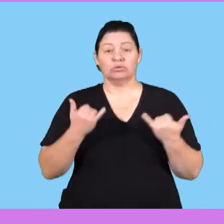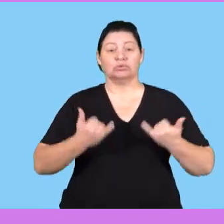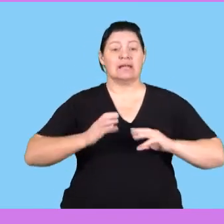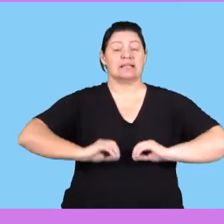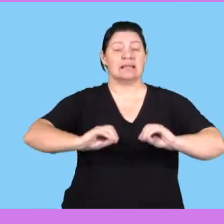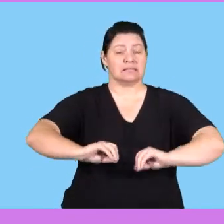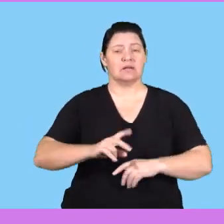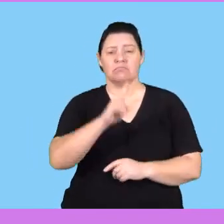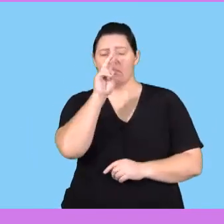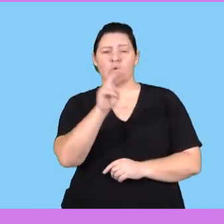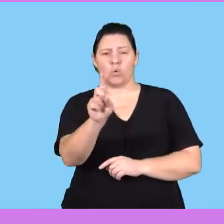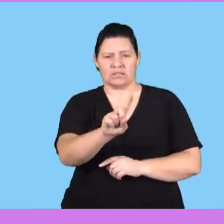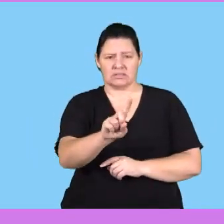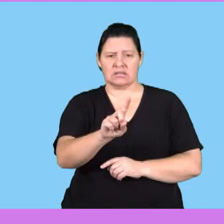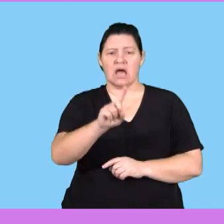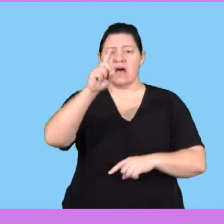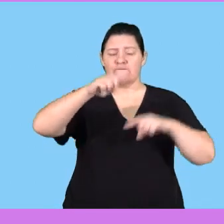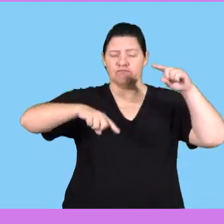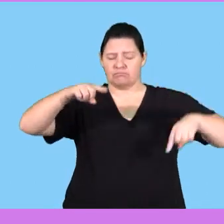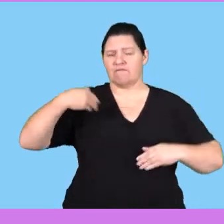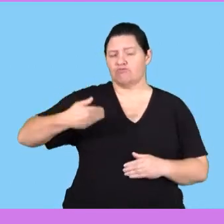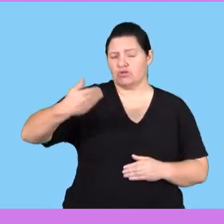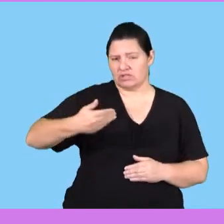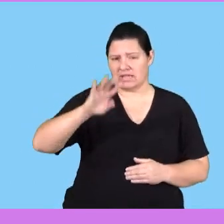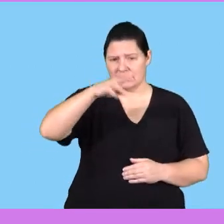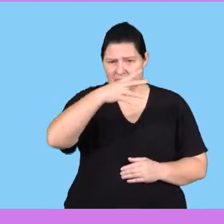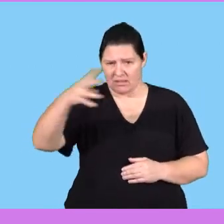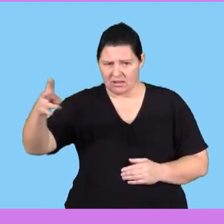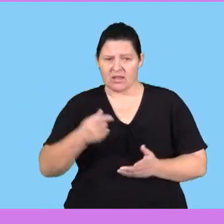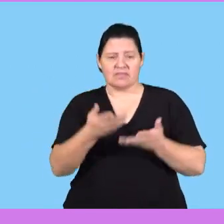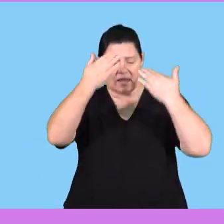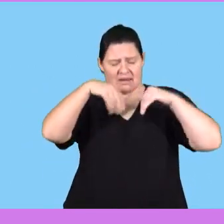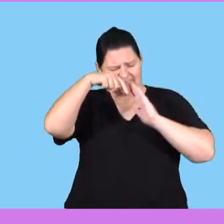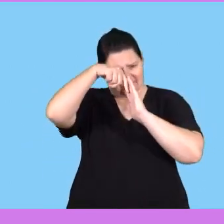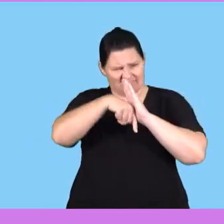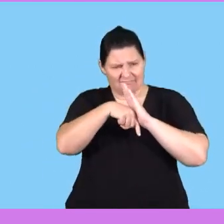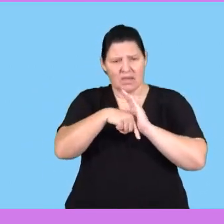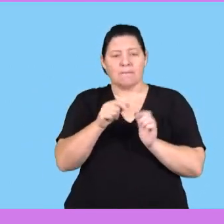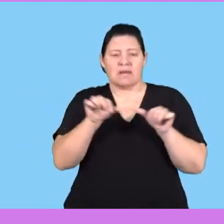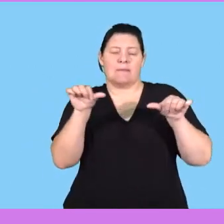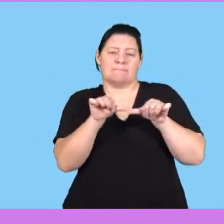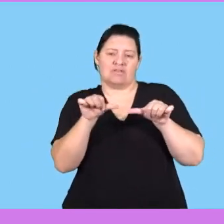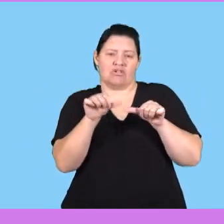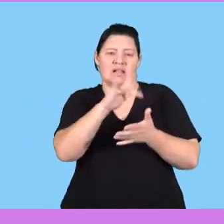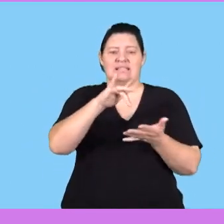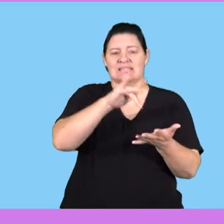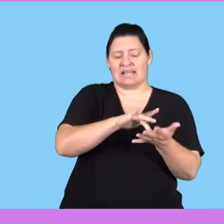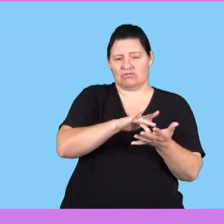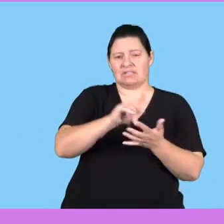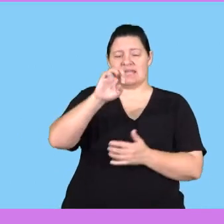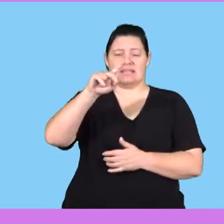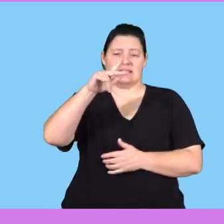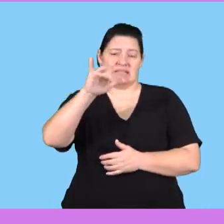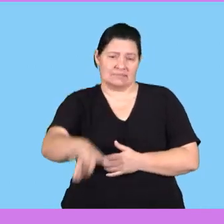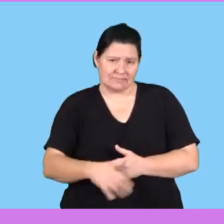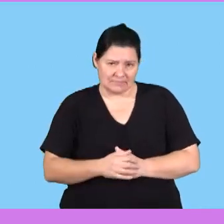in today's lesson, we look at frequency table, and thereafter we will go into detail with regards to the measures of central